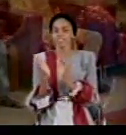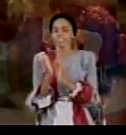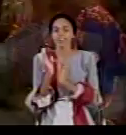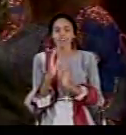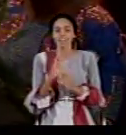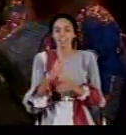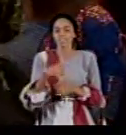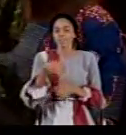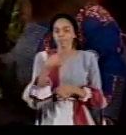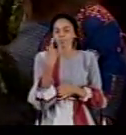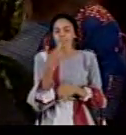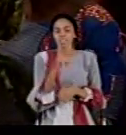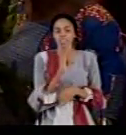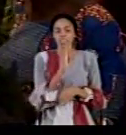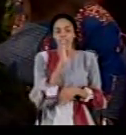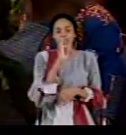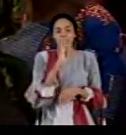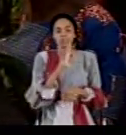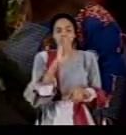Jesus.